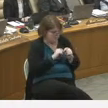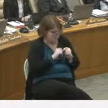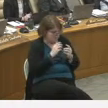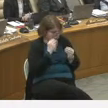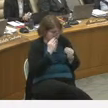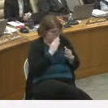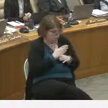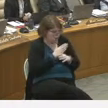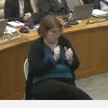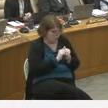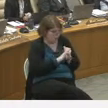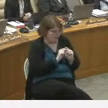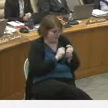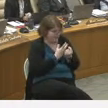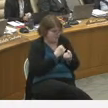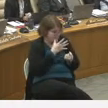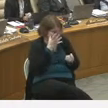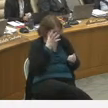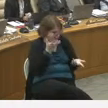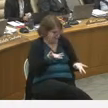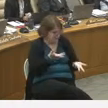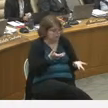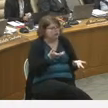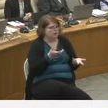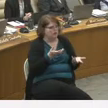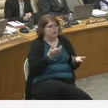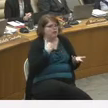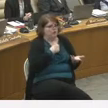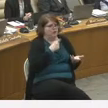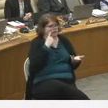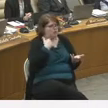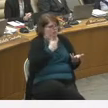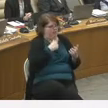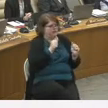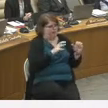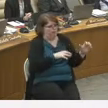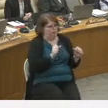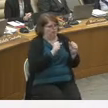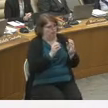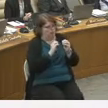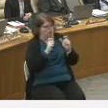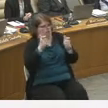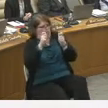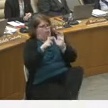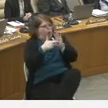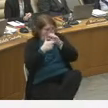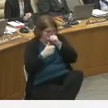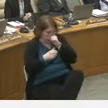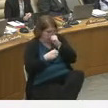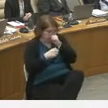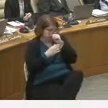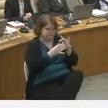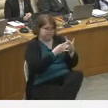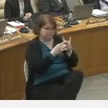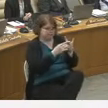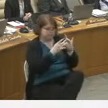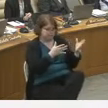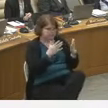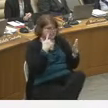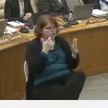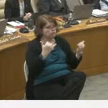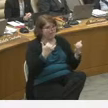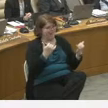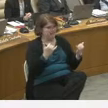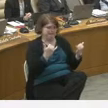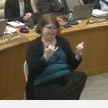and parents that's really what we're asking for uh we think we can take a larger role in coordinating Services because right now it's it's probably any